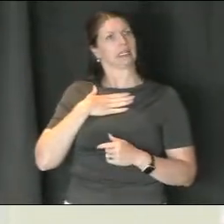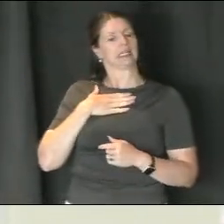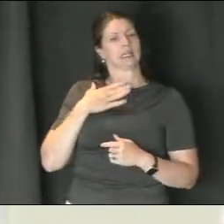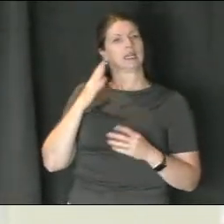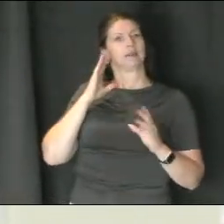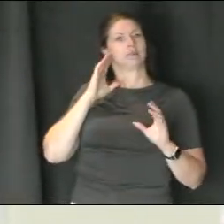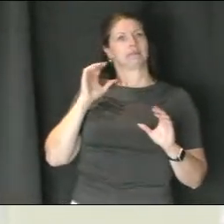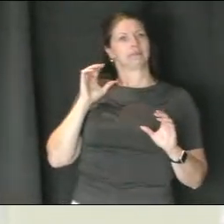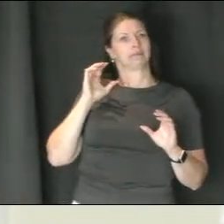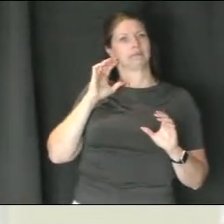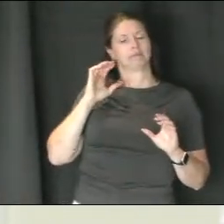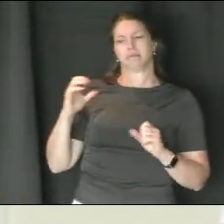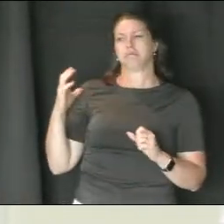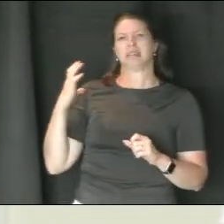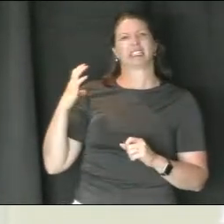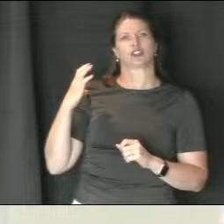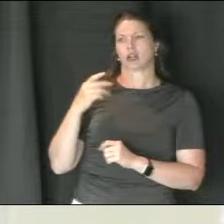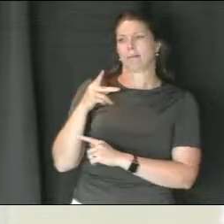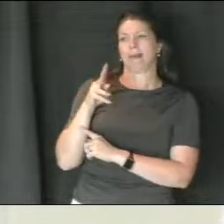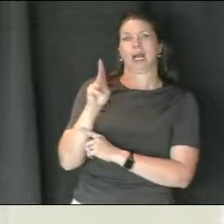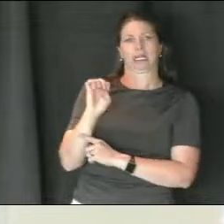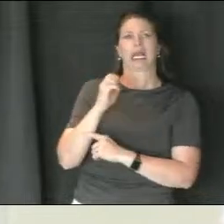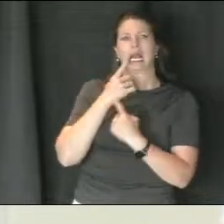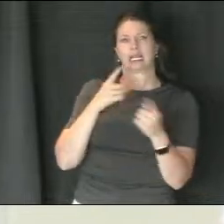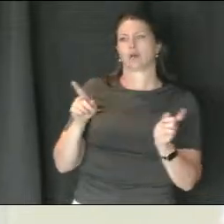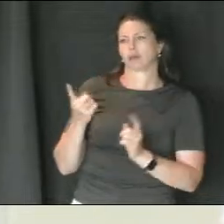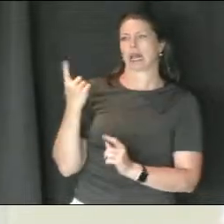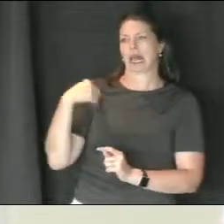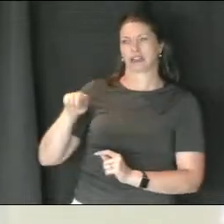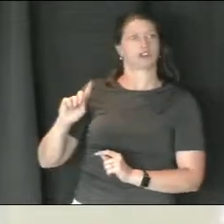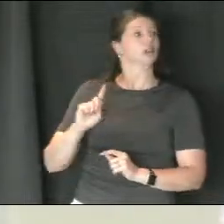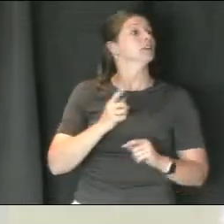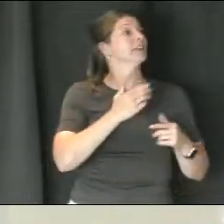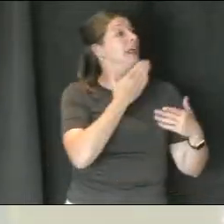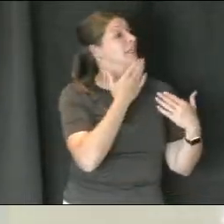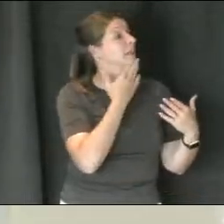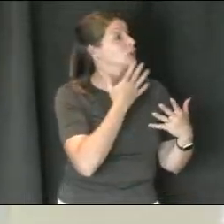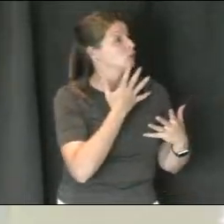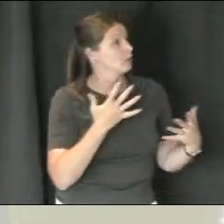him just last year. Thank you very much.